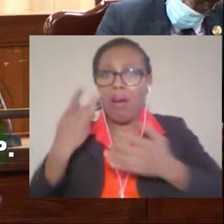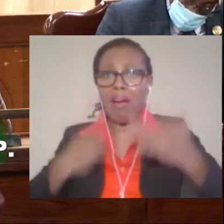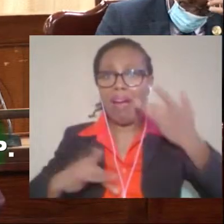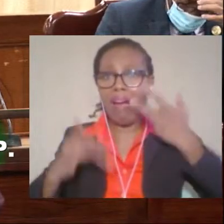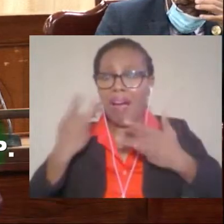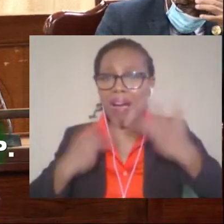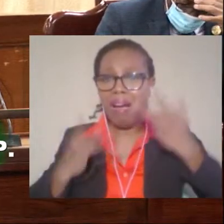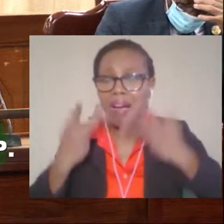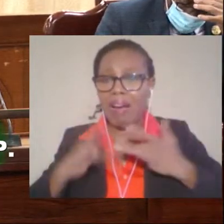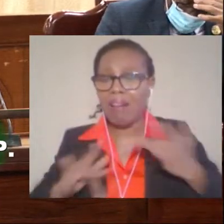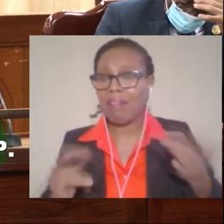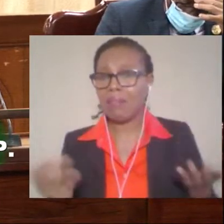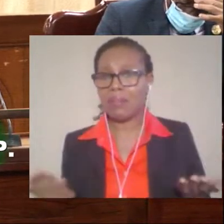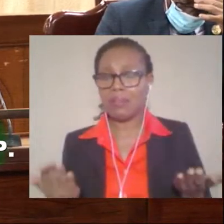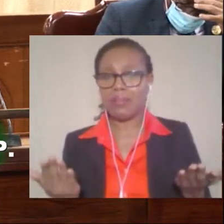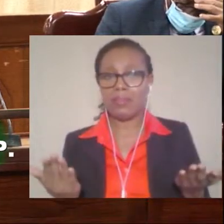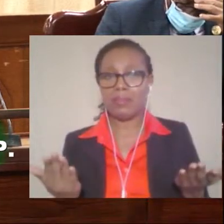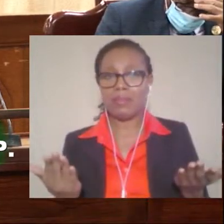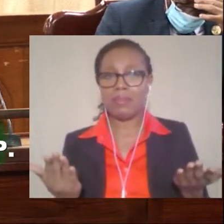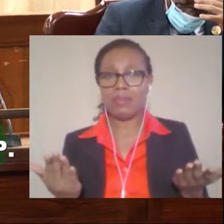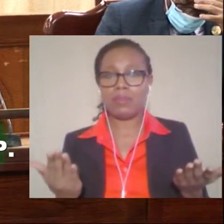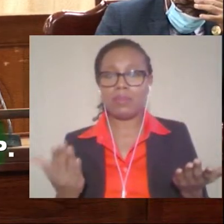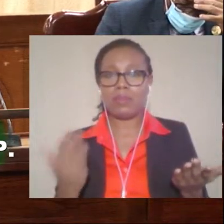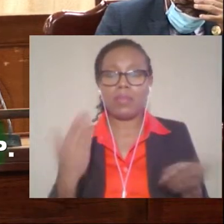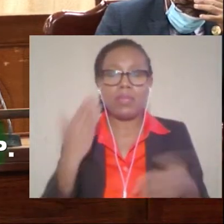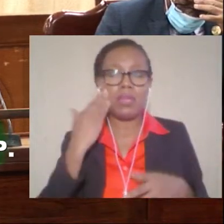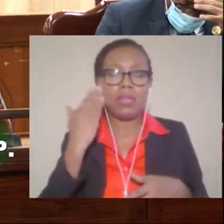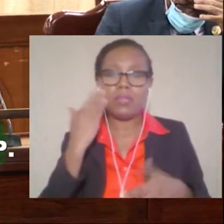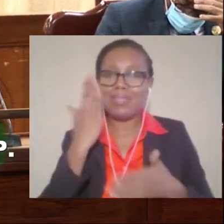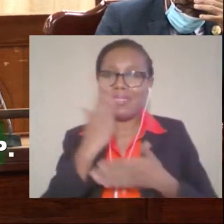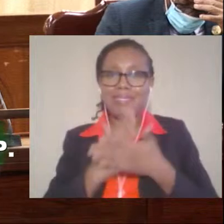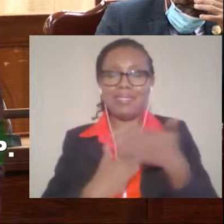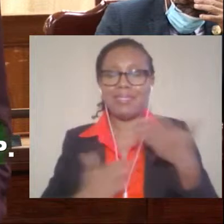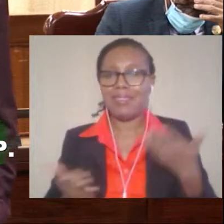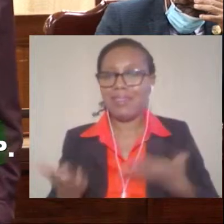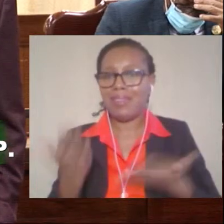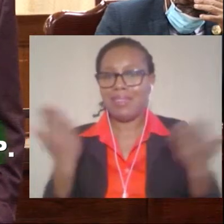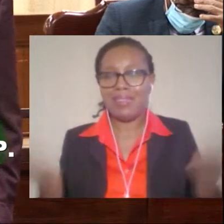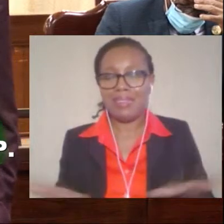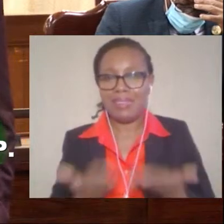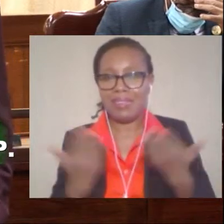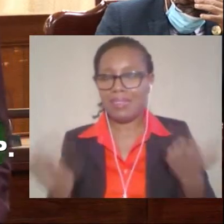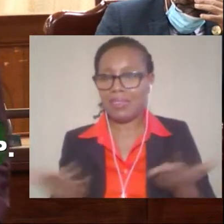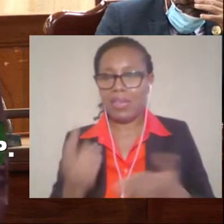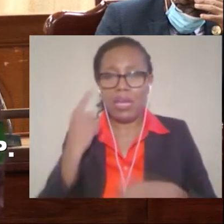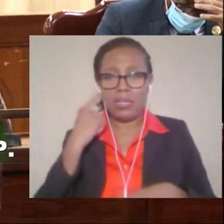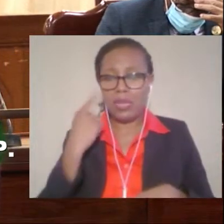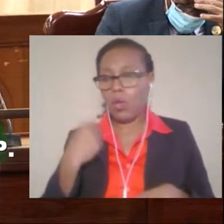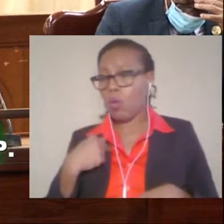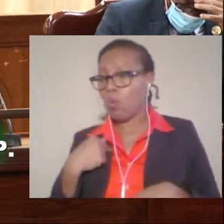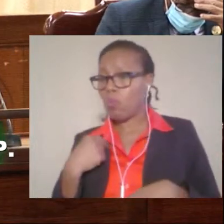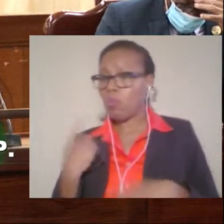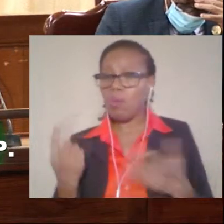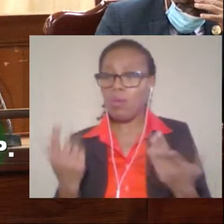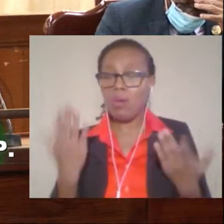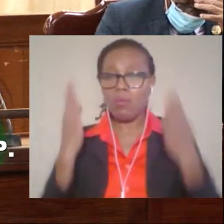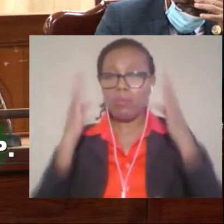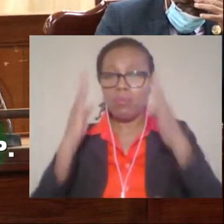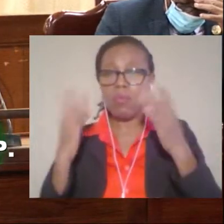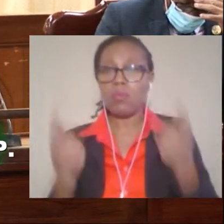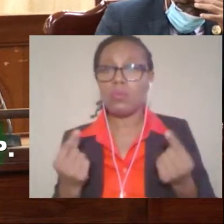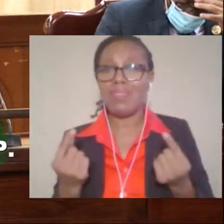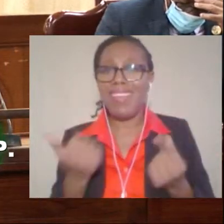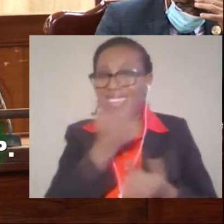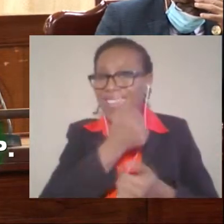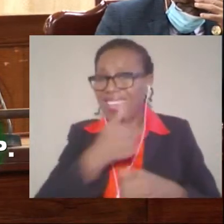this house who believe that our business is not simply to find any job for somebody.